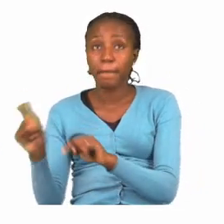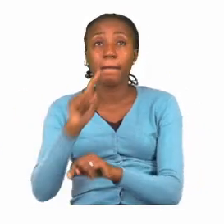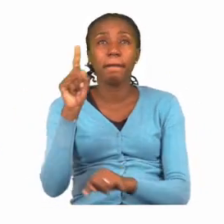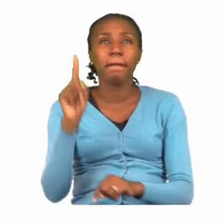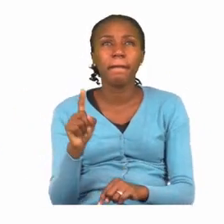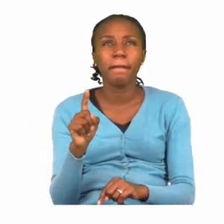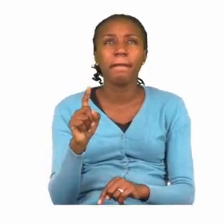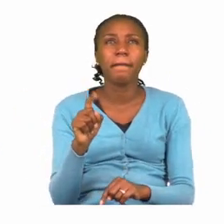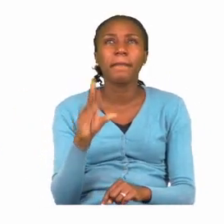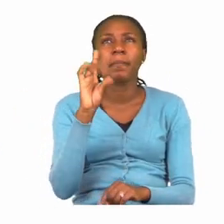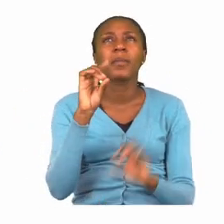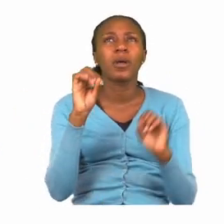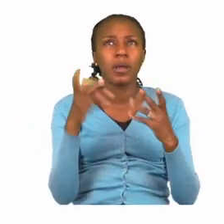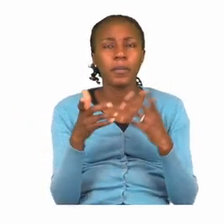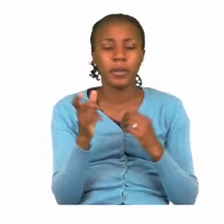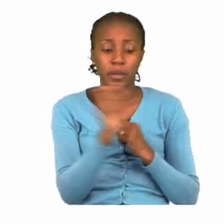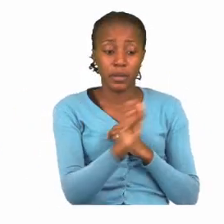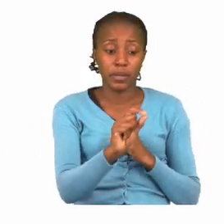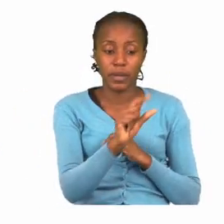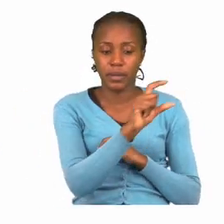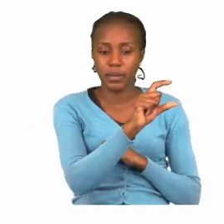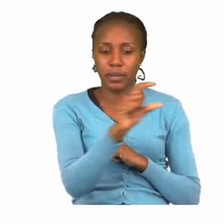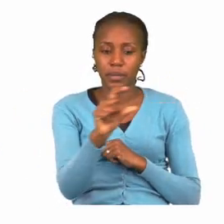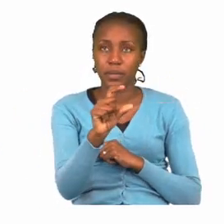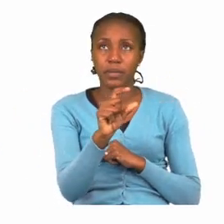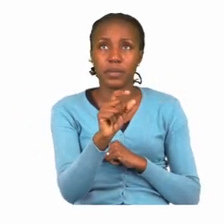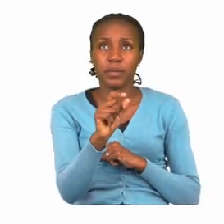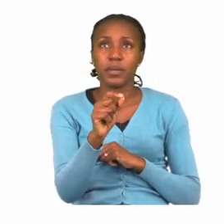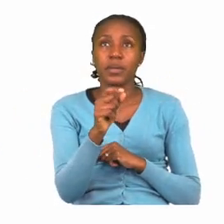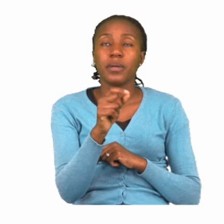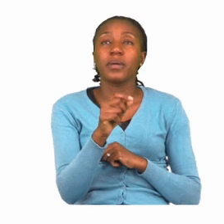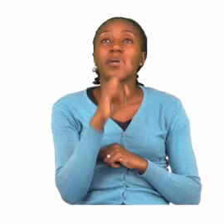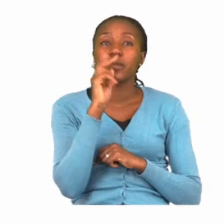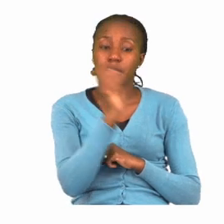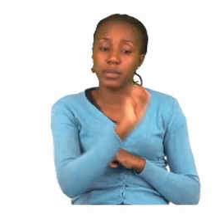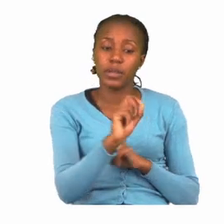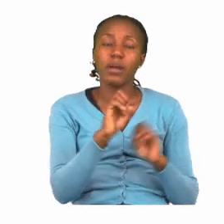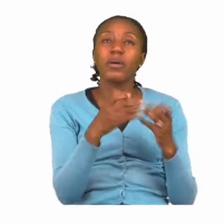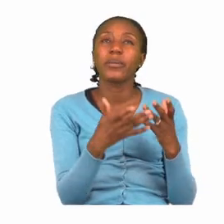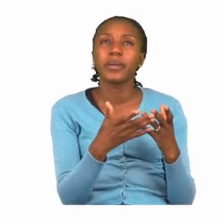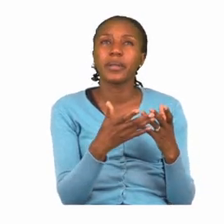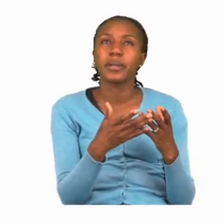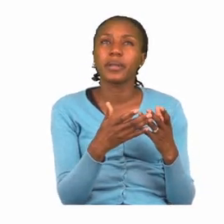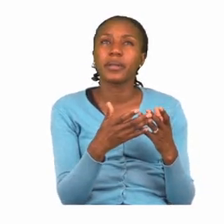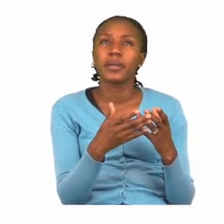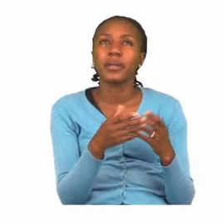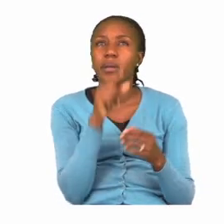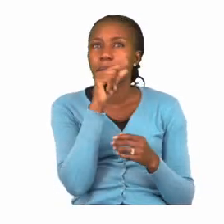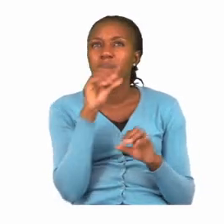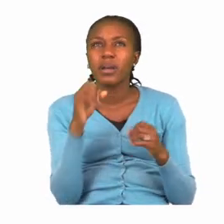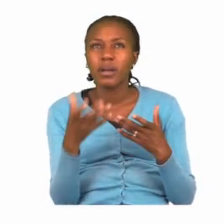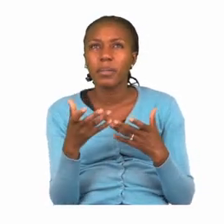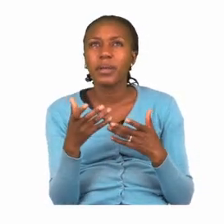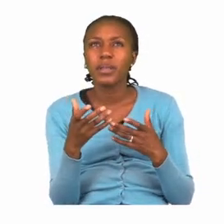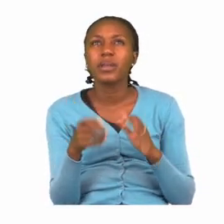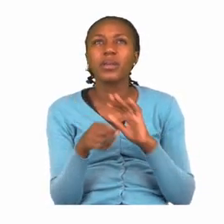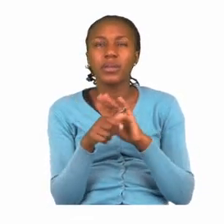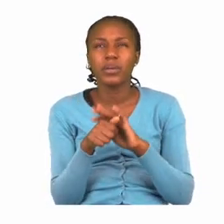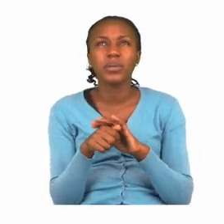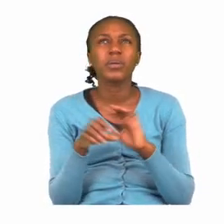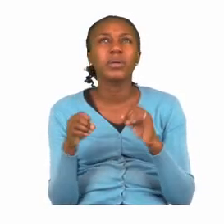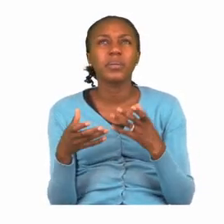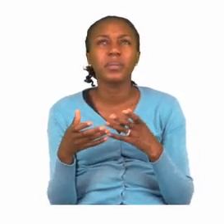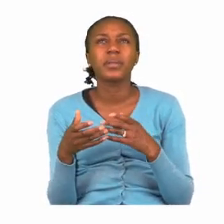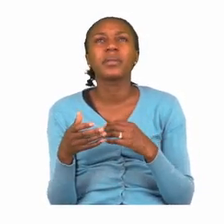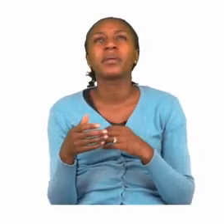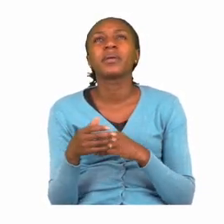the graph, you have to go ahead and answer all the questions. Now, let's have a look